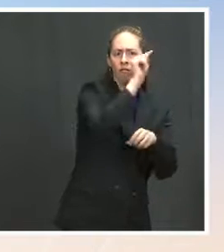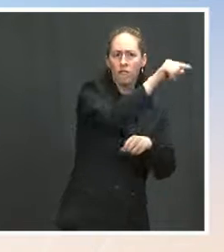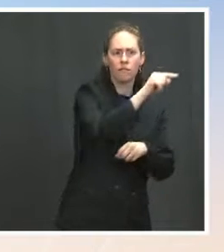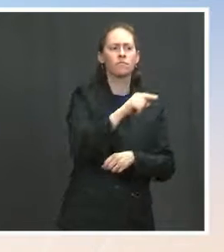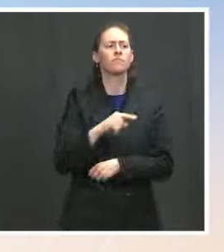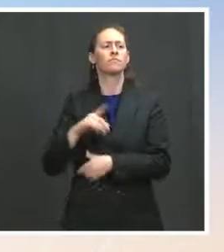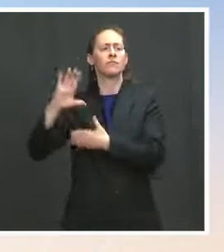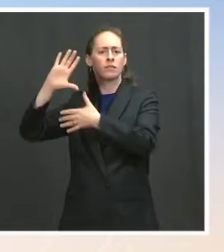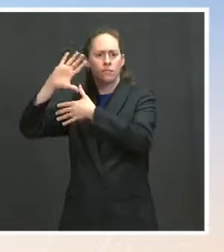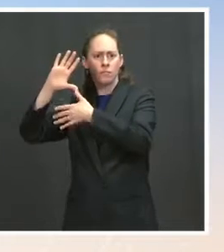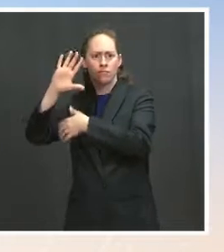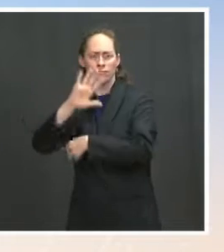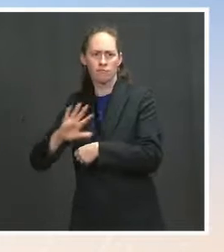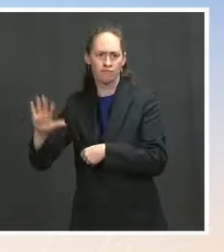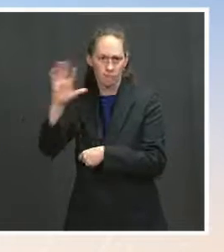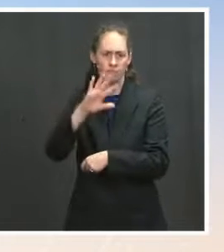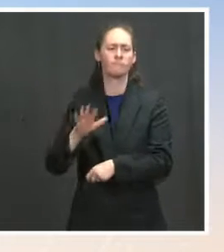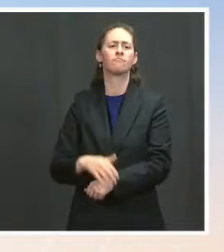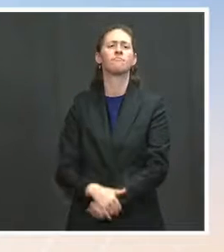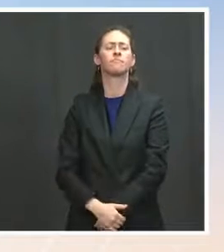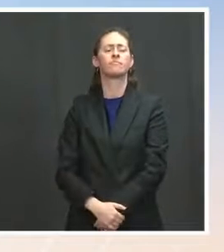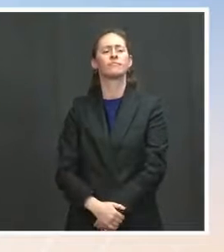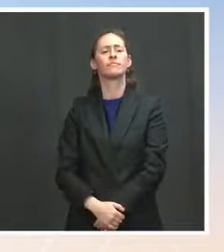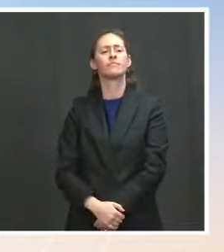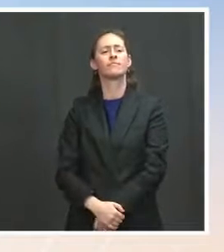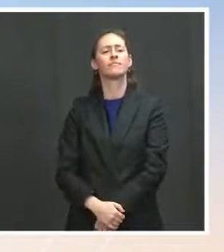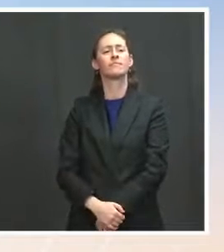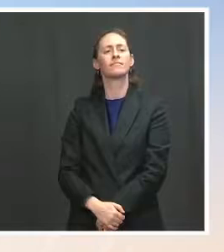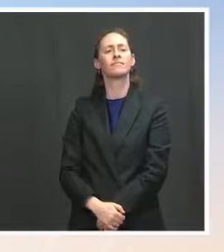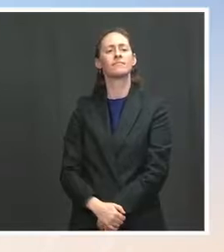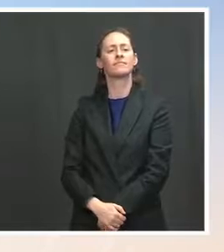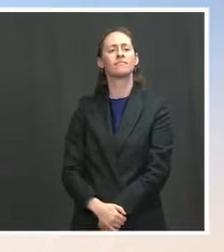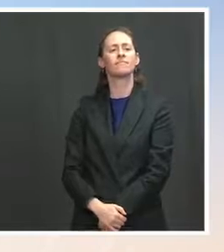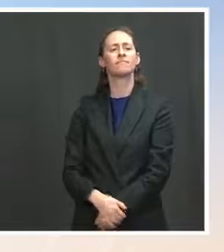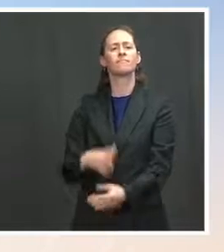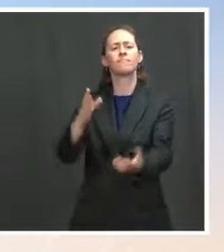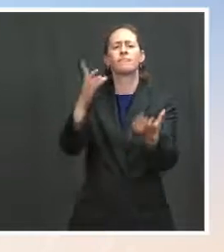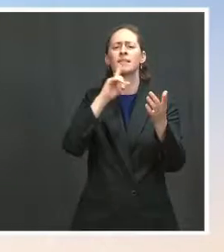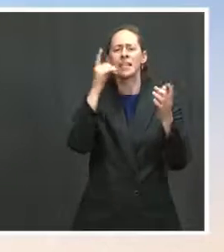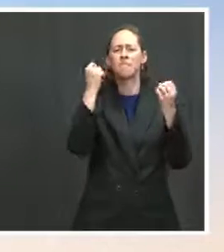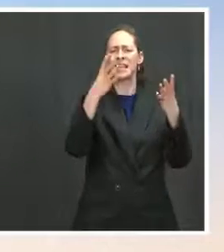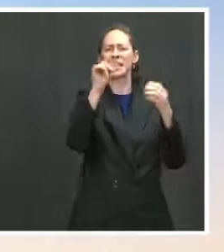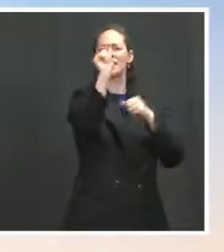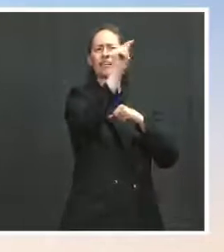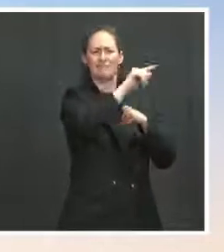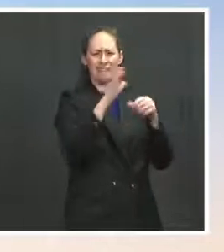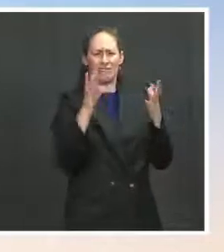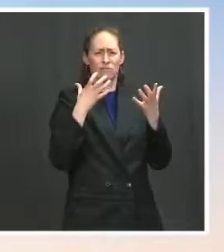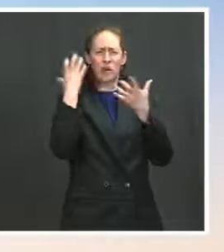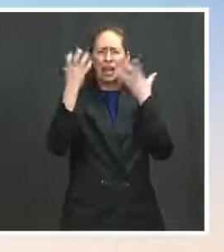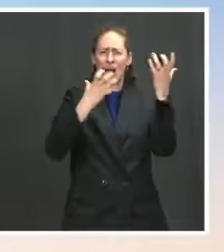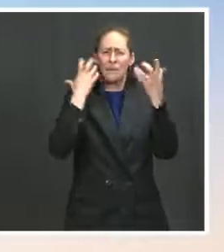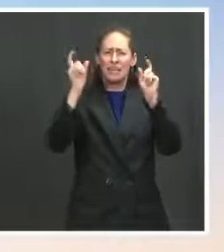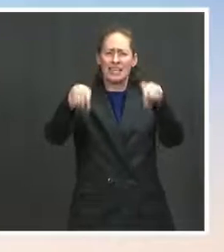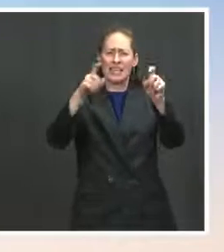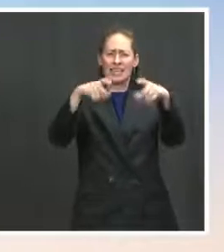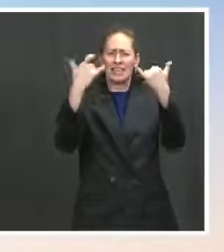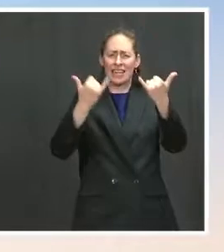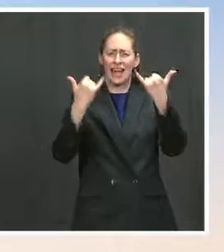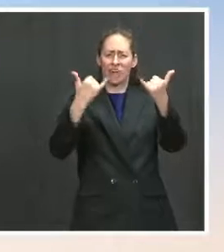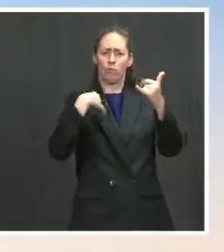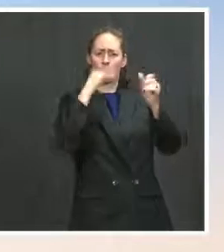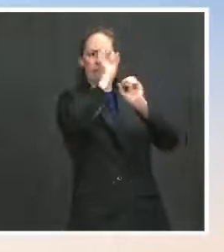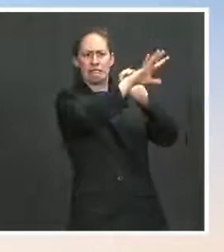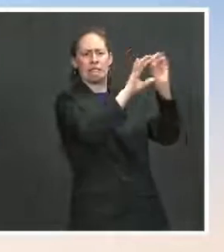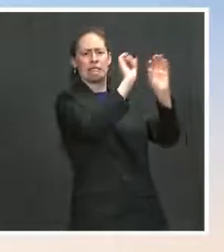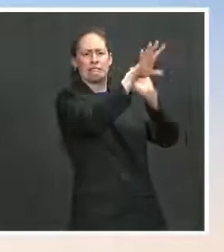with immediate needs and to help with surges around the world. As final determinations are made about additional supply and where it's going,